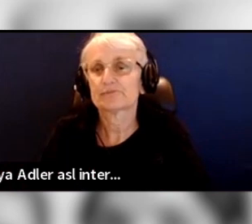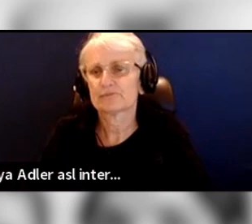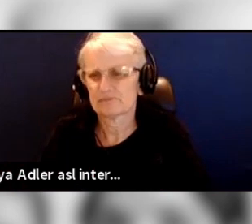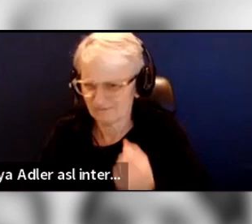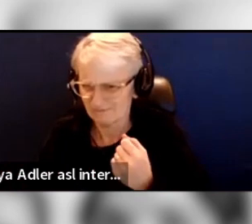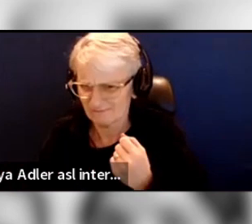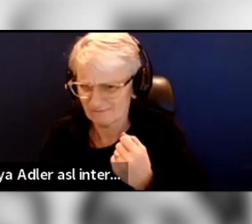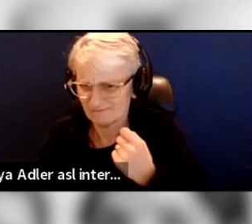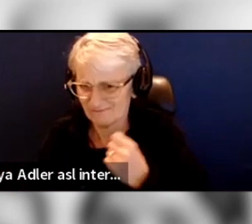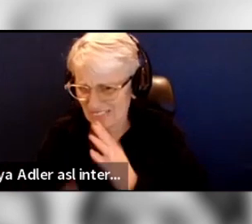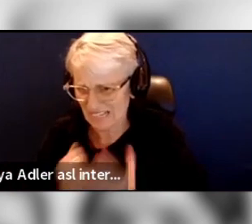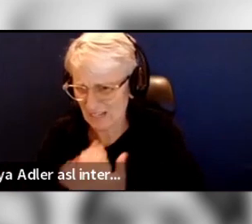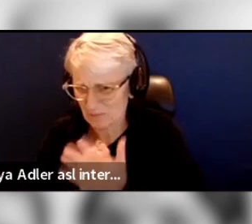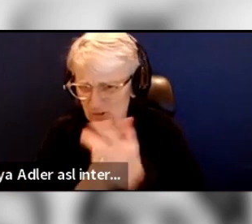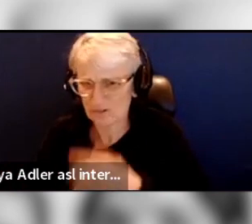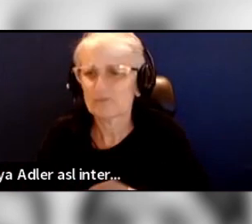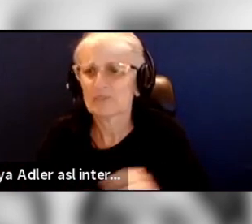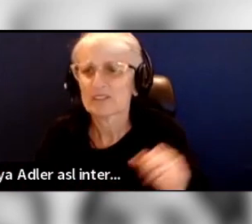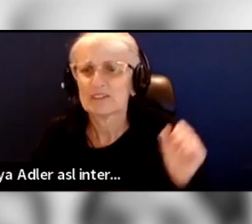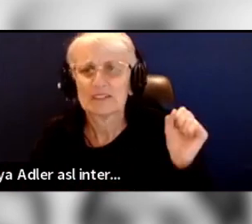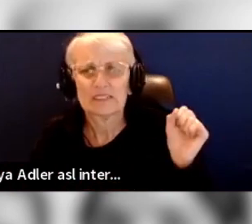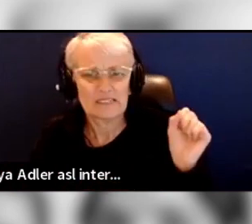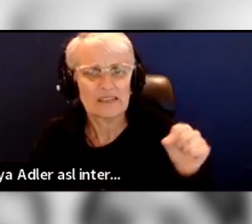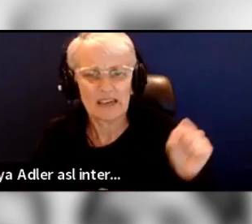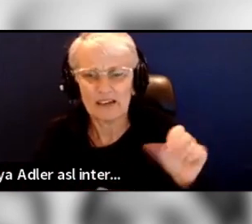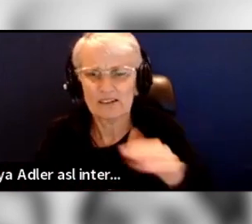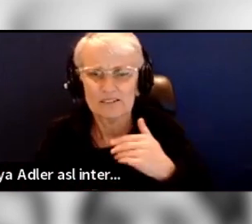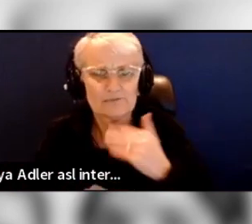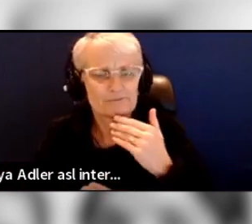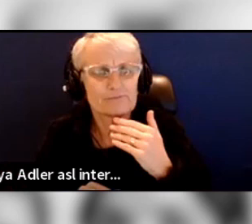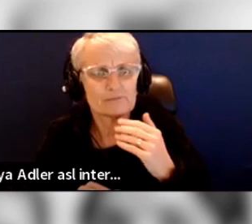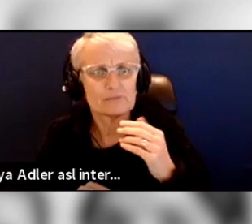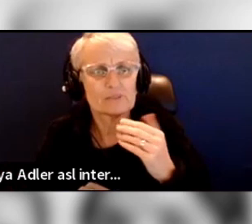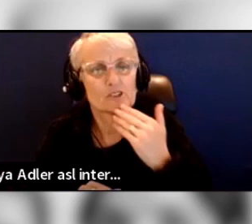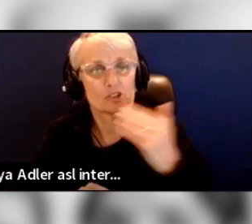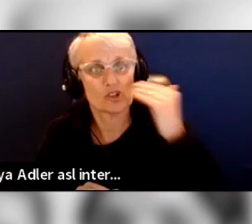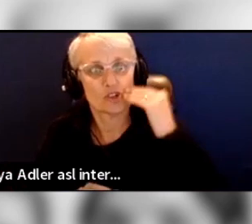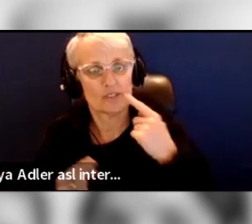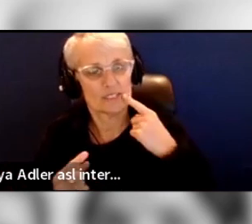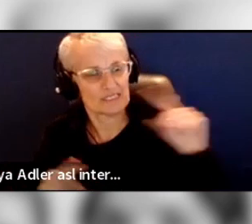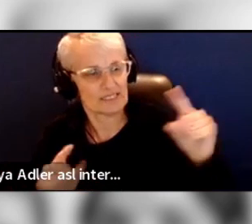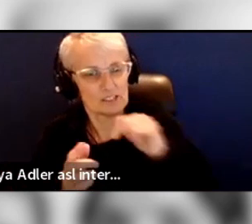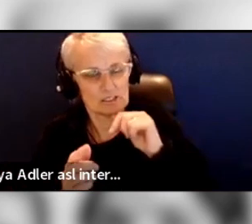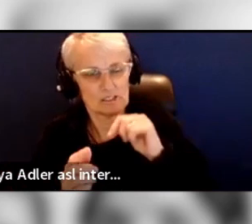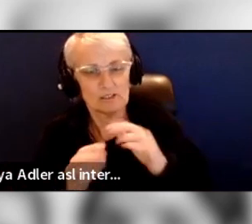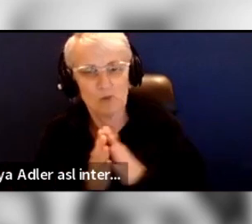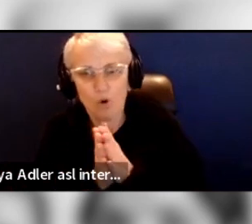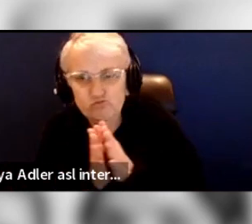that help, Valerie? Yeah, that's great. And it's good to know that success has been broadened based